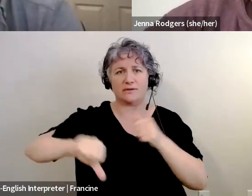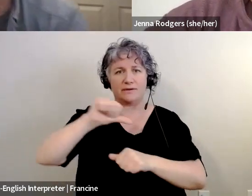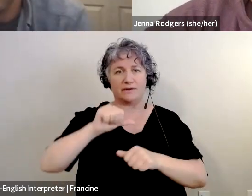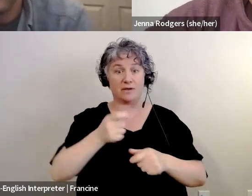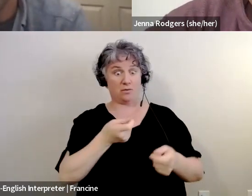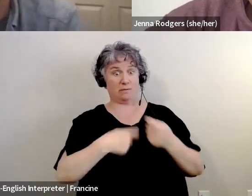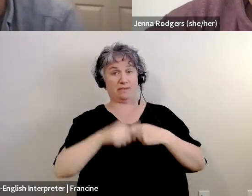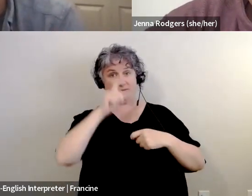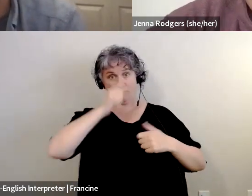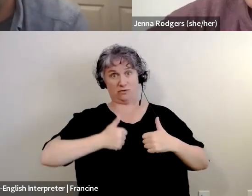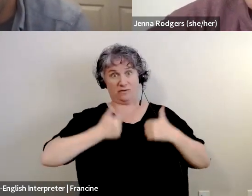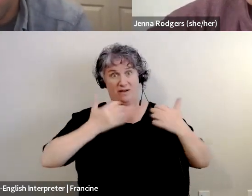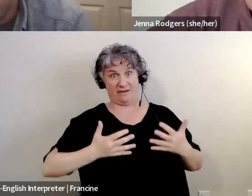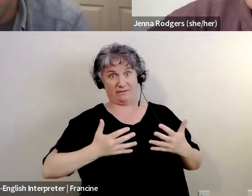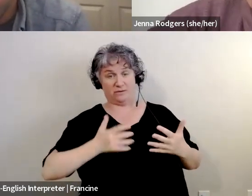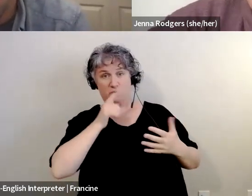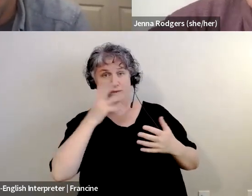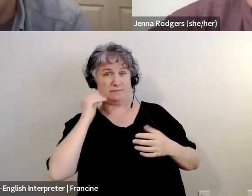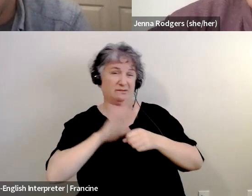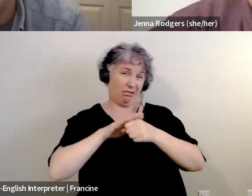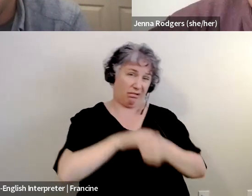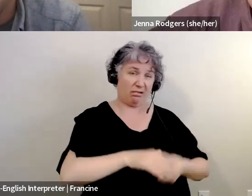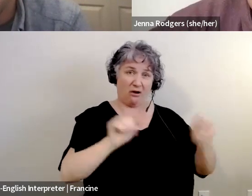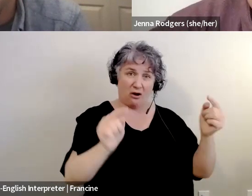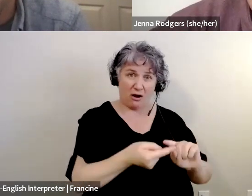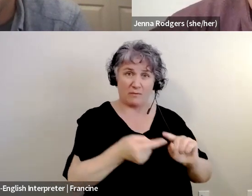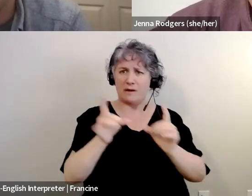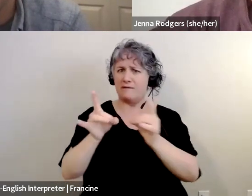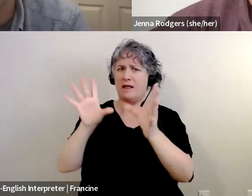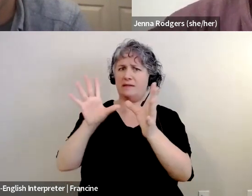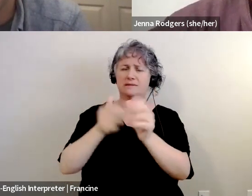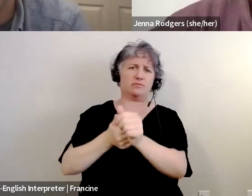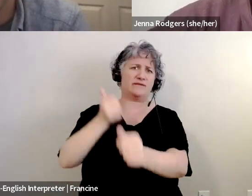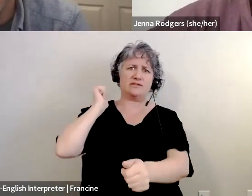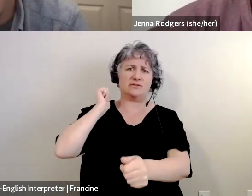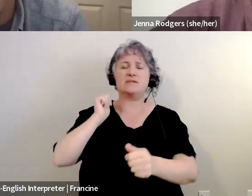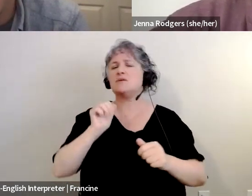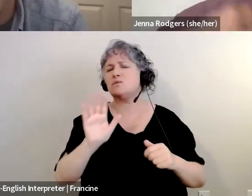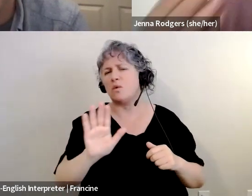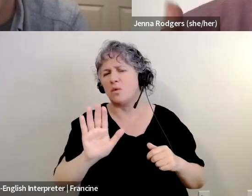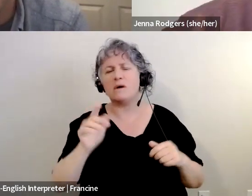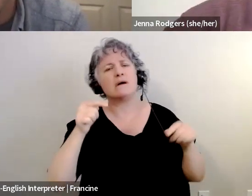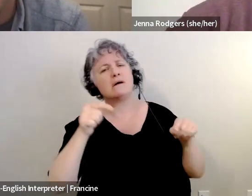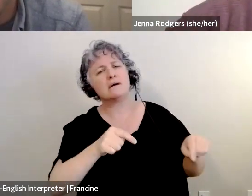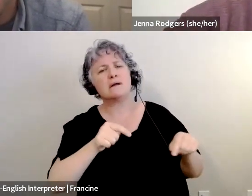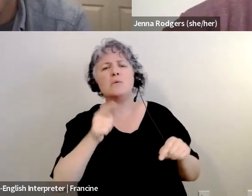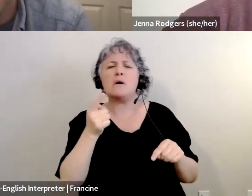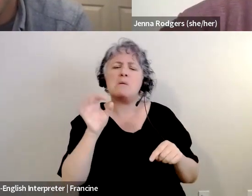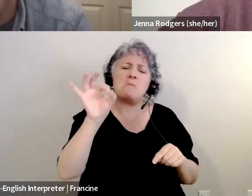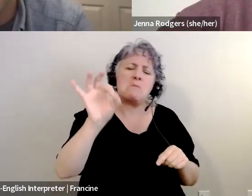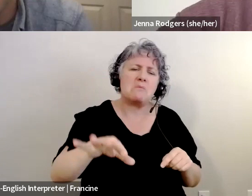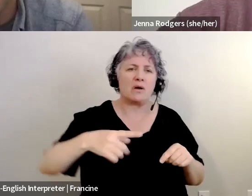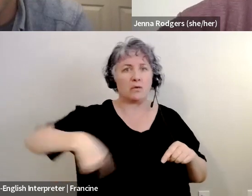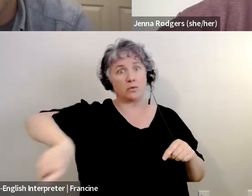for survivors of harm and other forms of violence prevention initiatives. This is simply a piece of the puzzle that we can all play a role